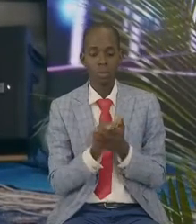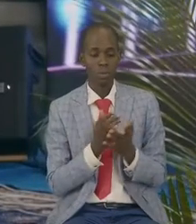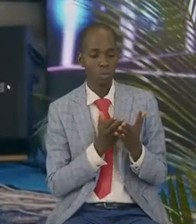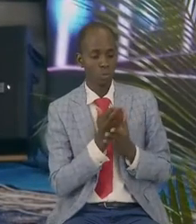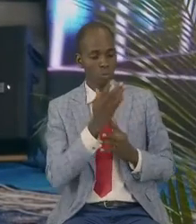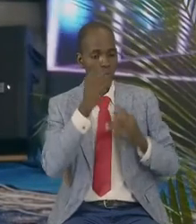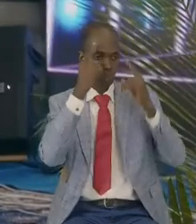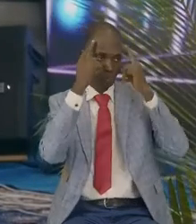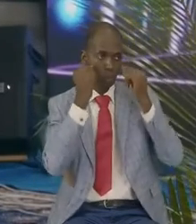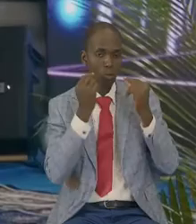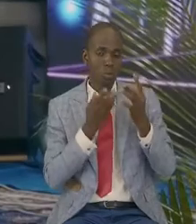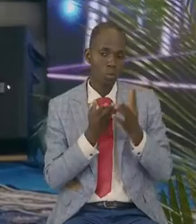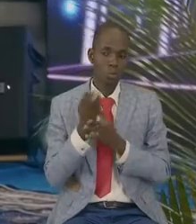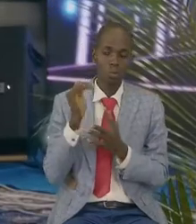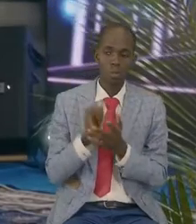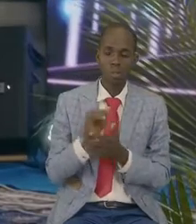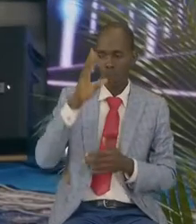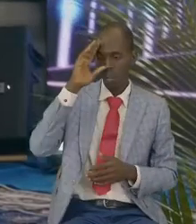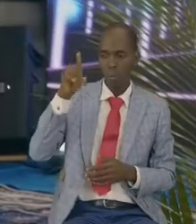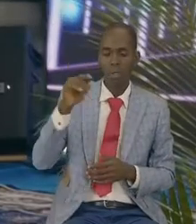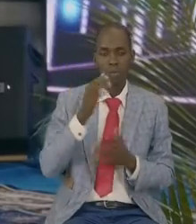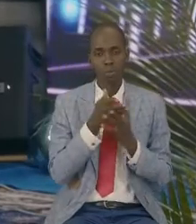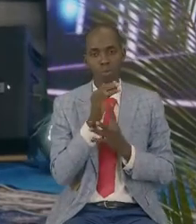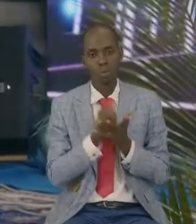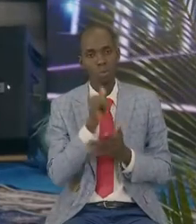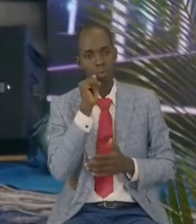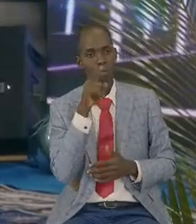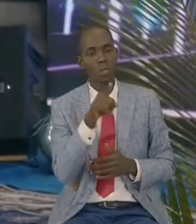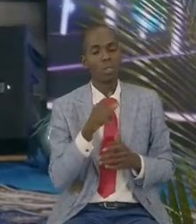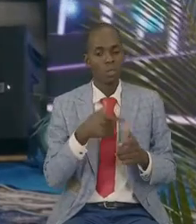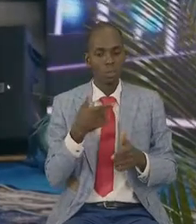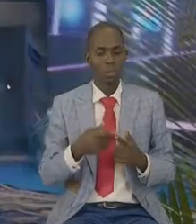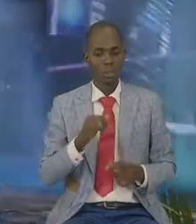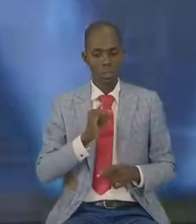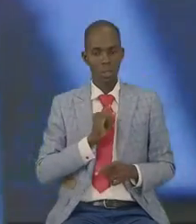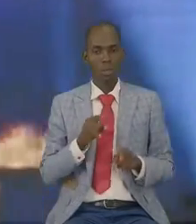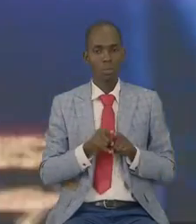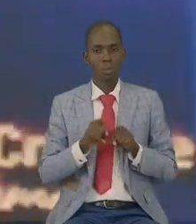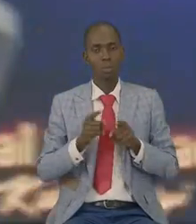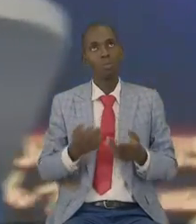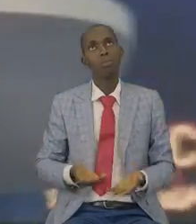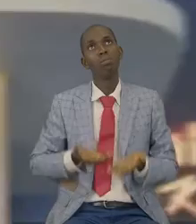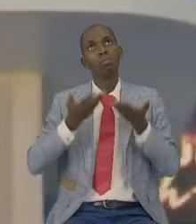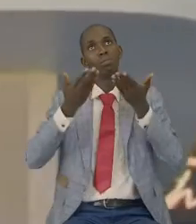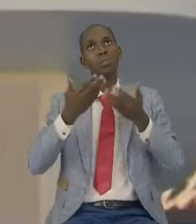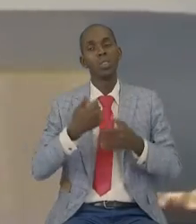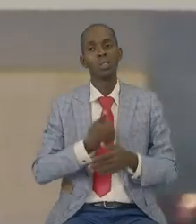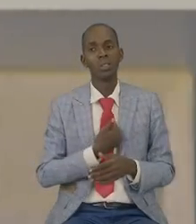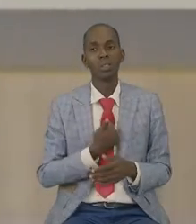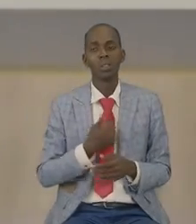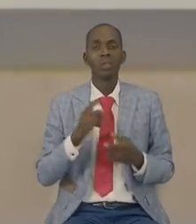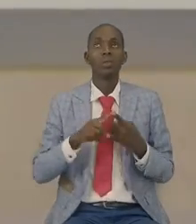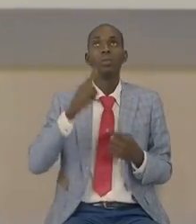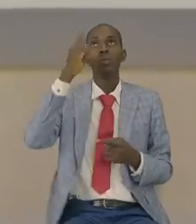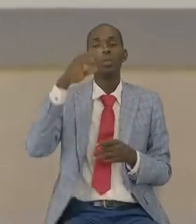or through her, then I present myself as the same God, is the same grace, is the same